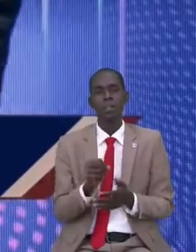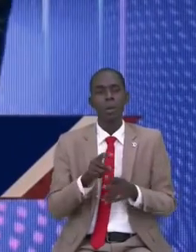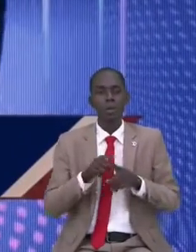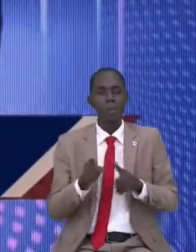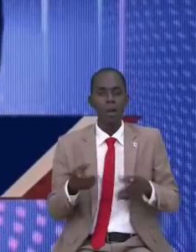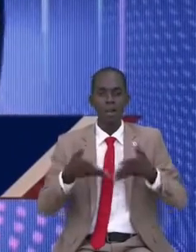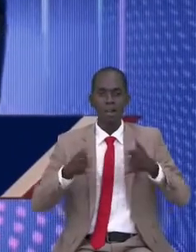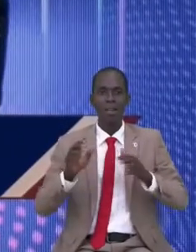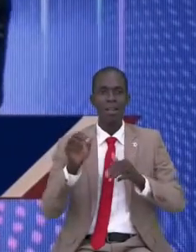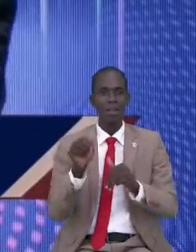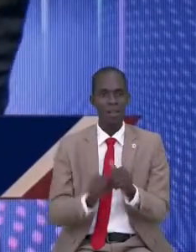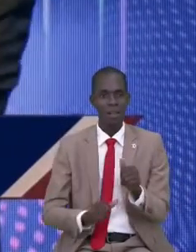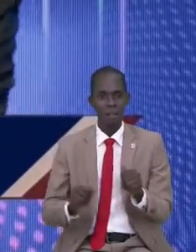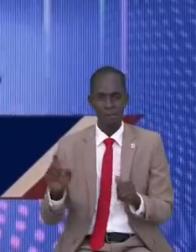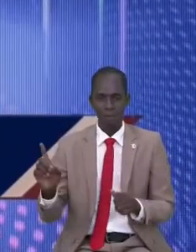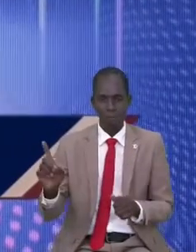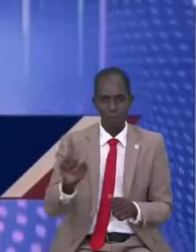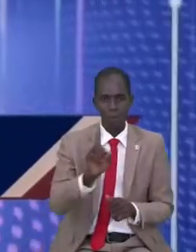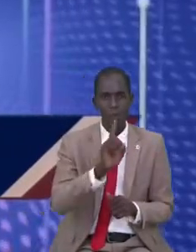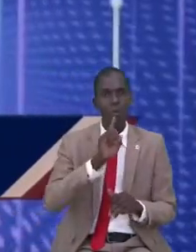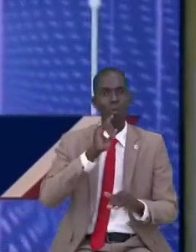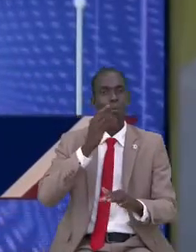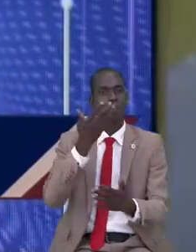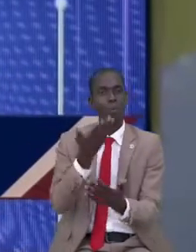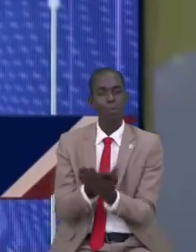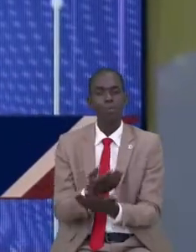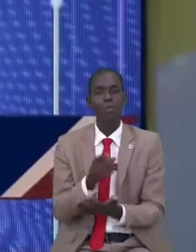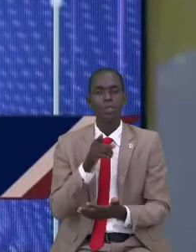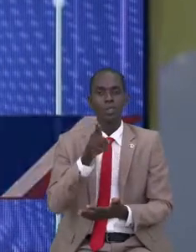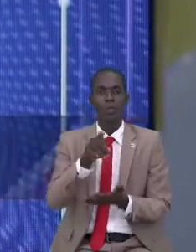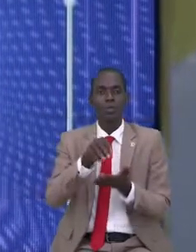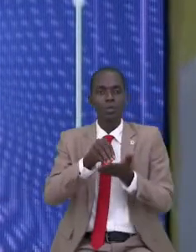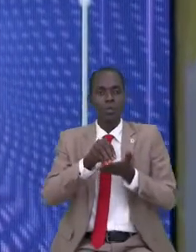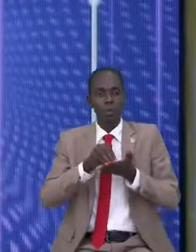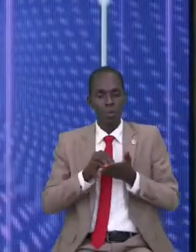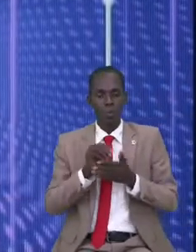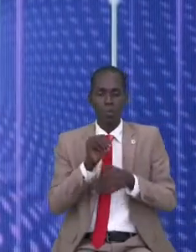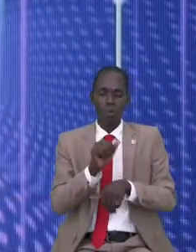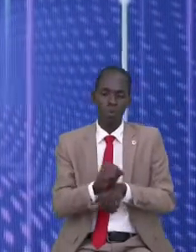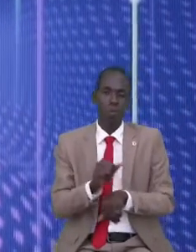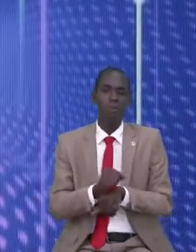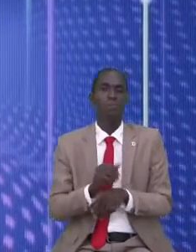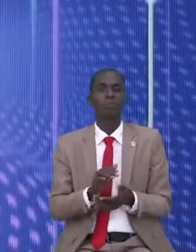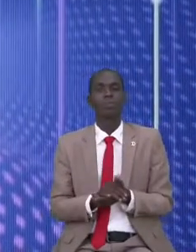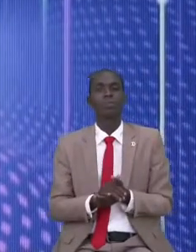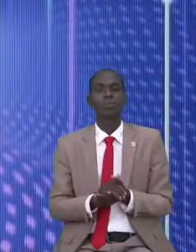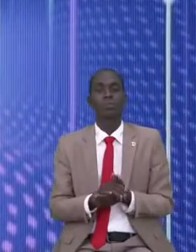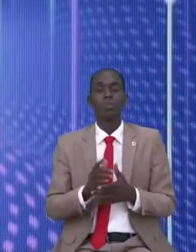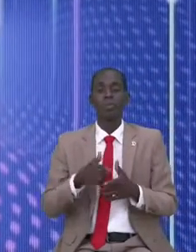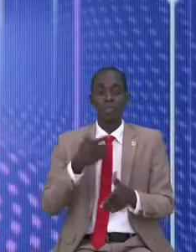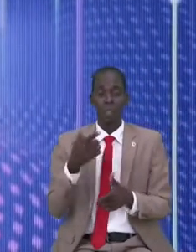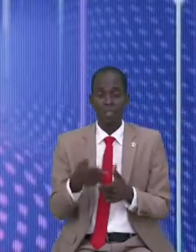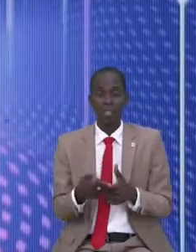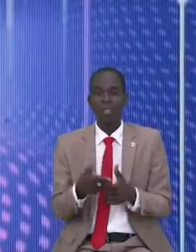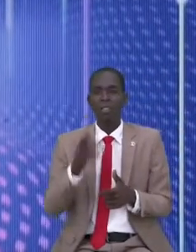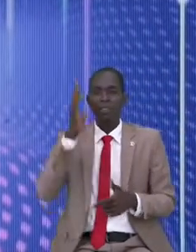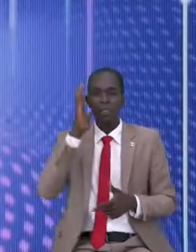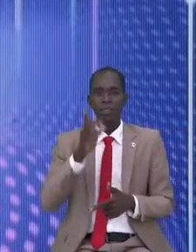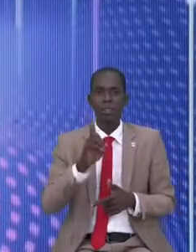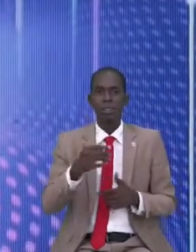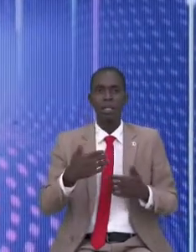every man prove his own work, then shall he